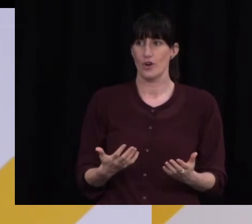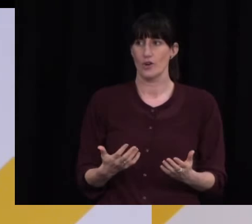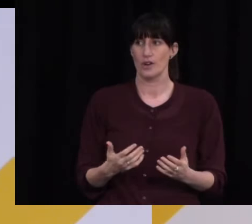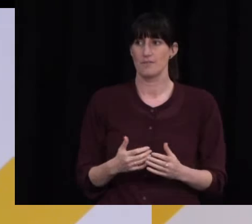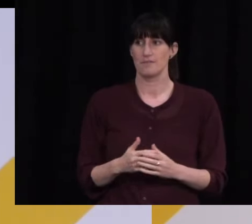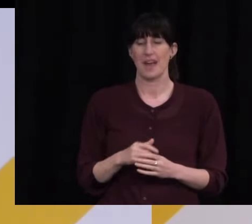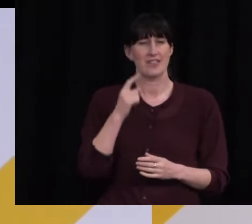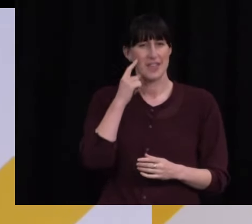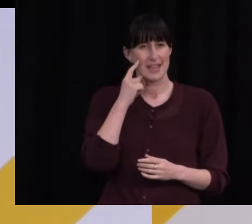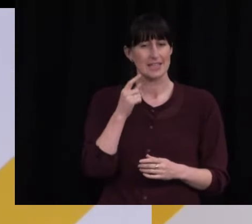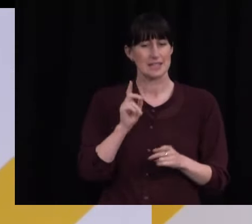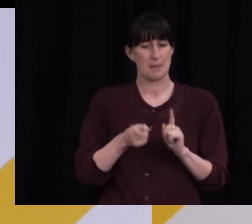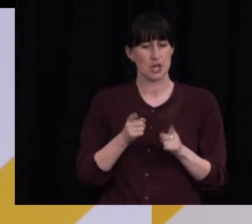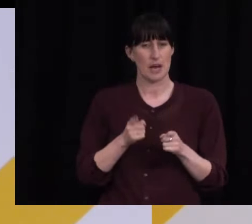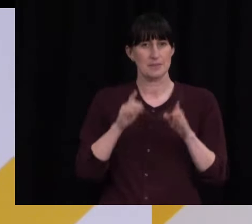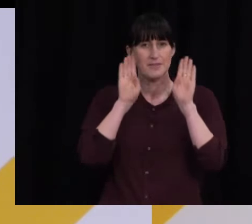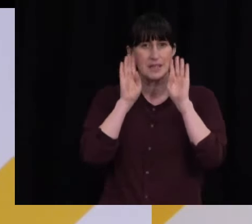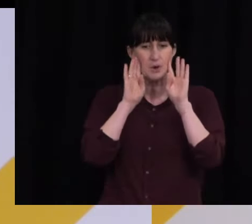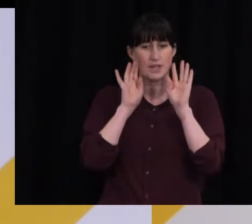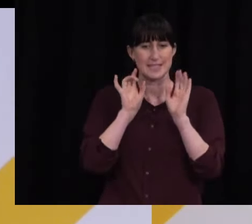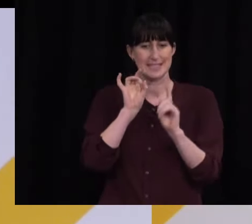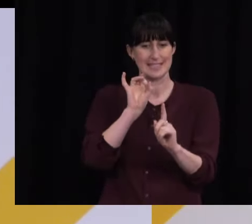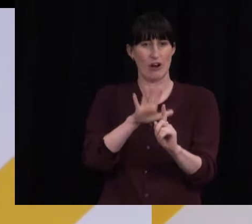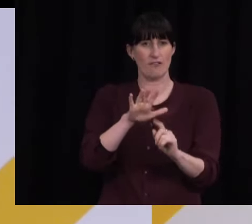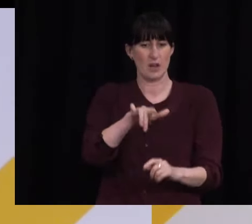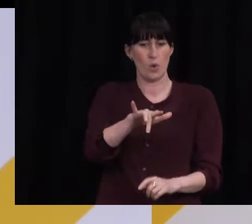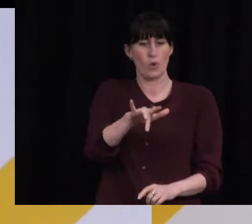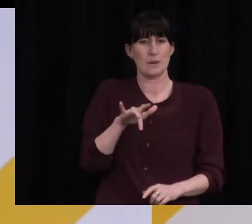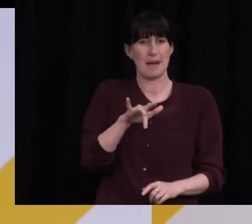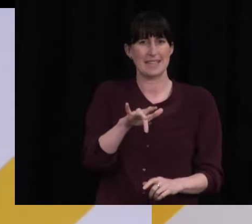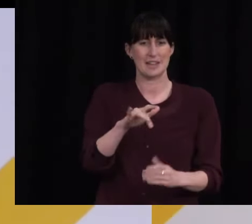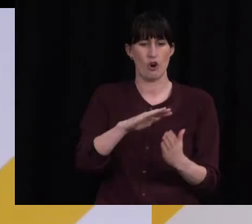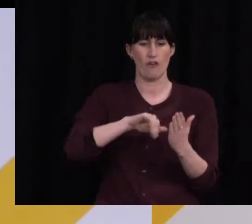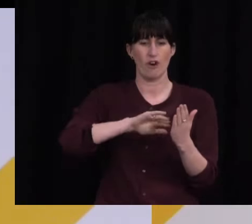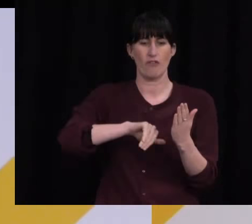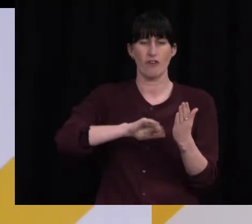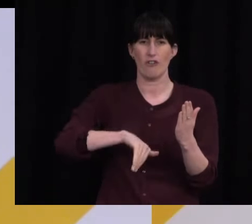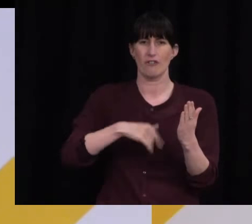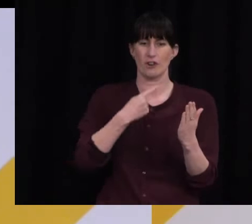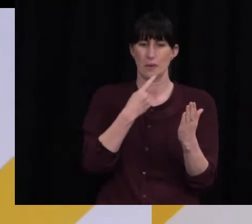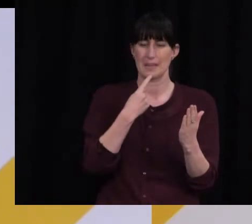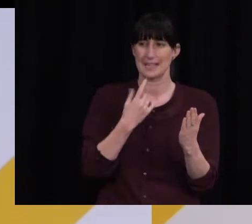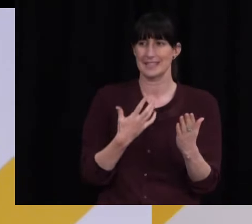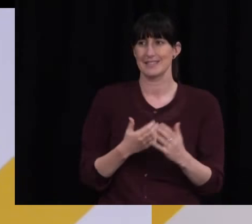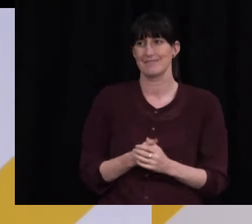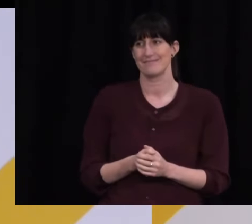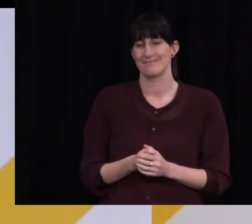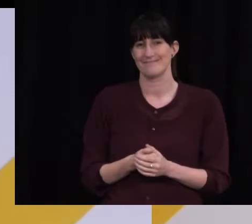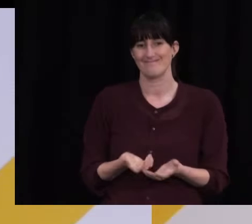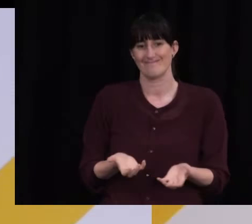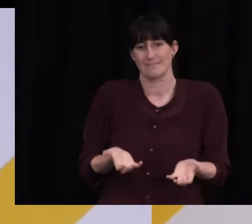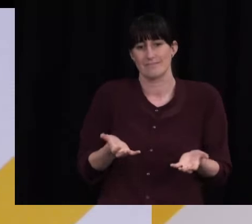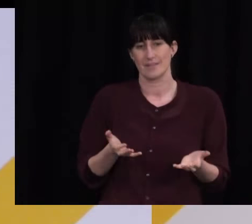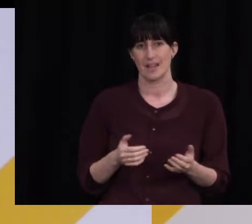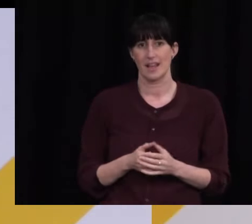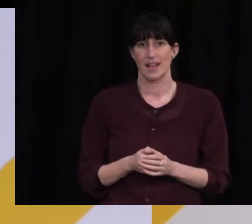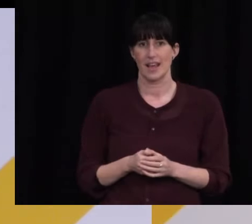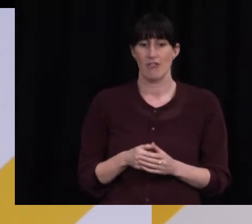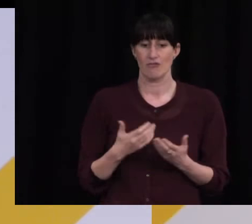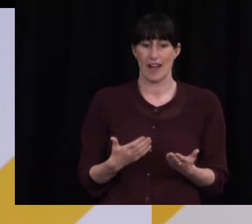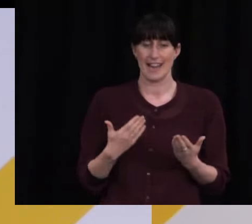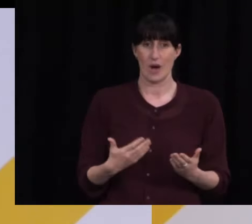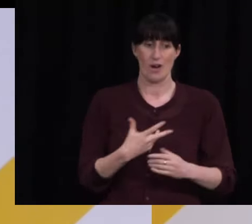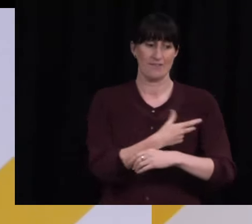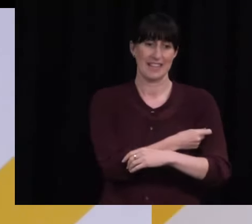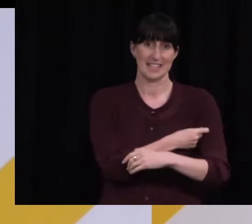quite automated and not necessarily us. Do you know, I just see this as part of the territory right now. You know, as the vaccination rollout